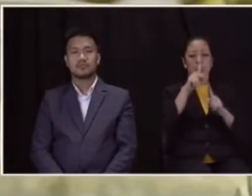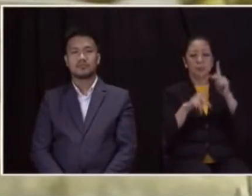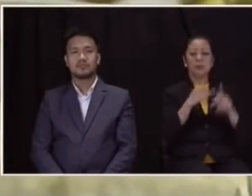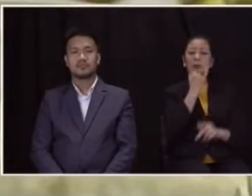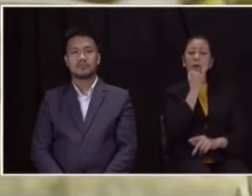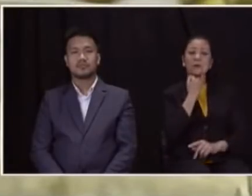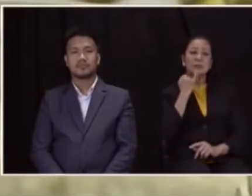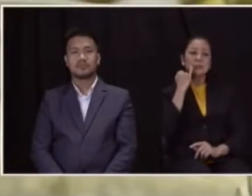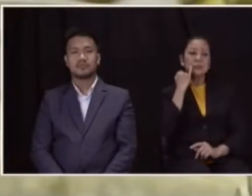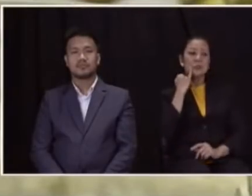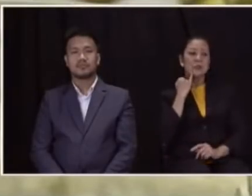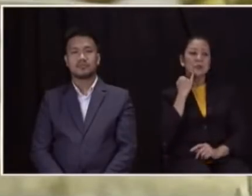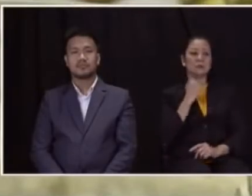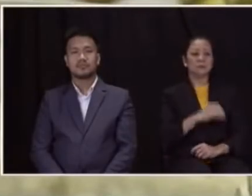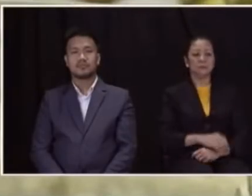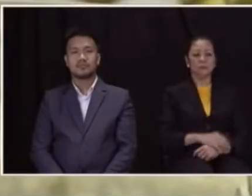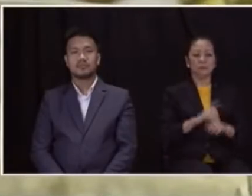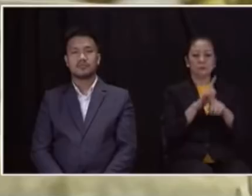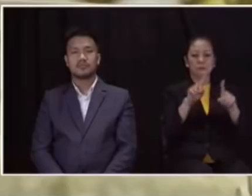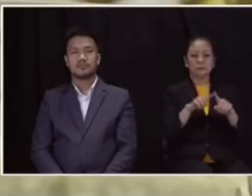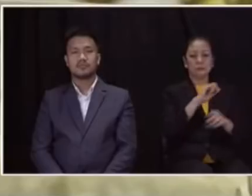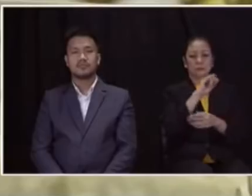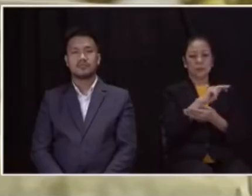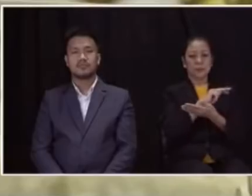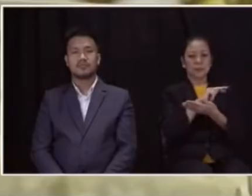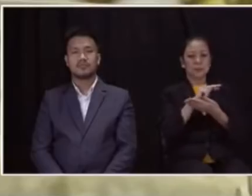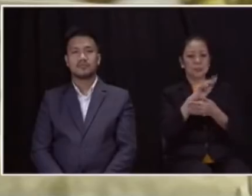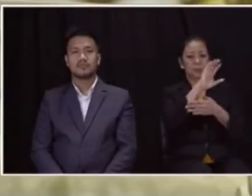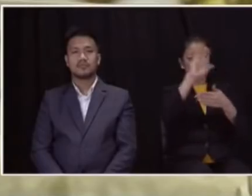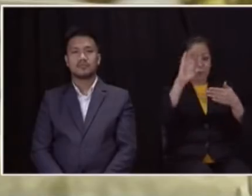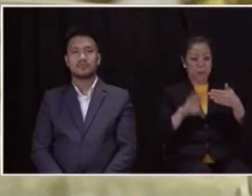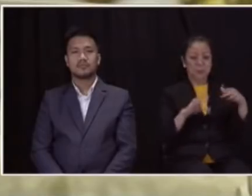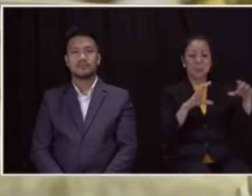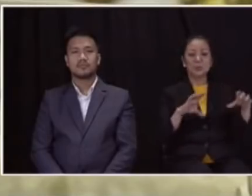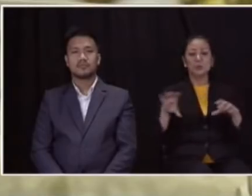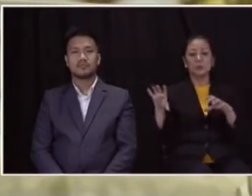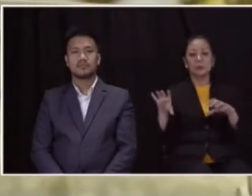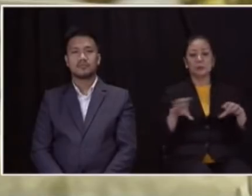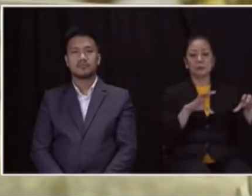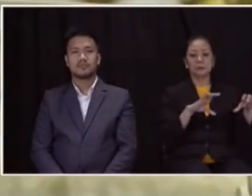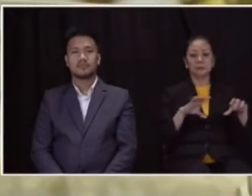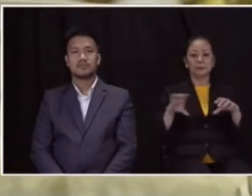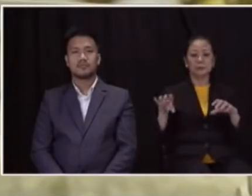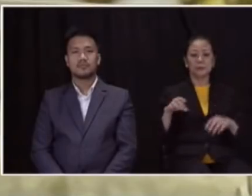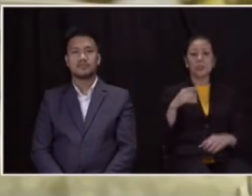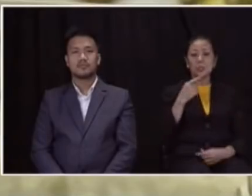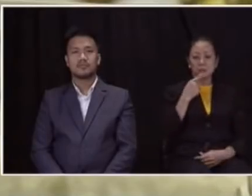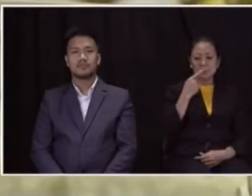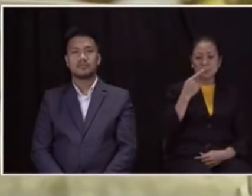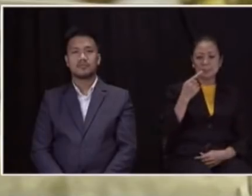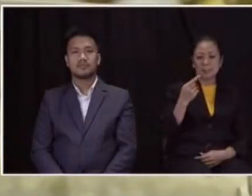Israel. As John was completing his course, he would say,